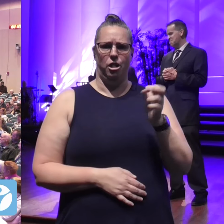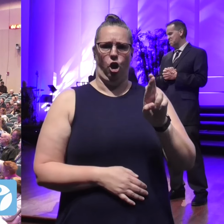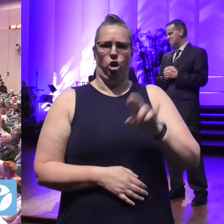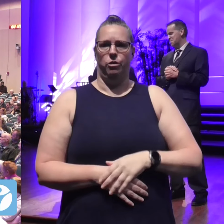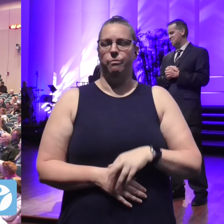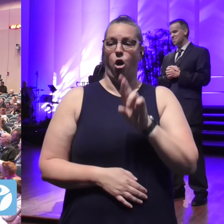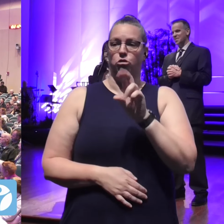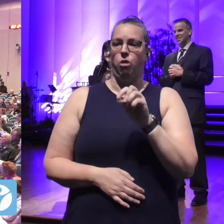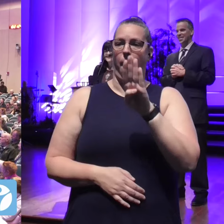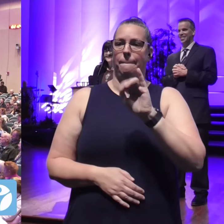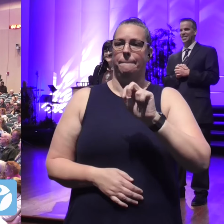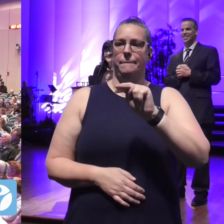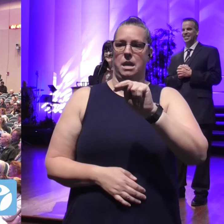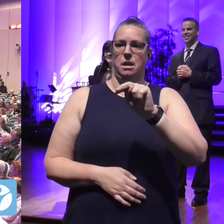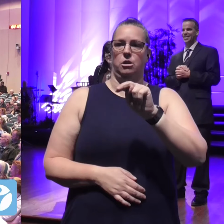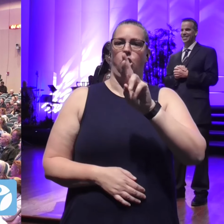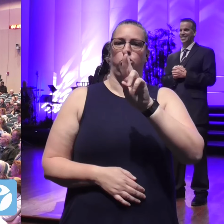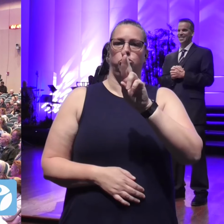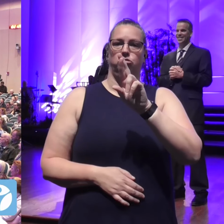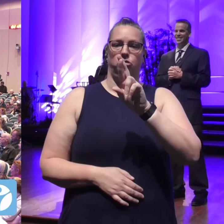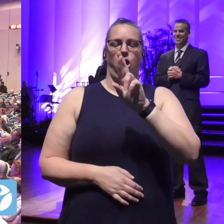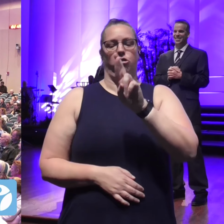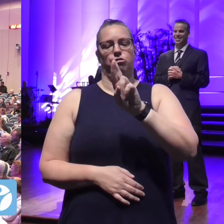Robin Riley.